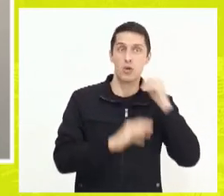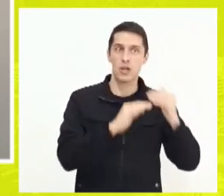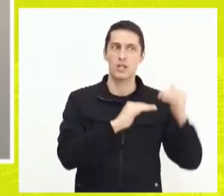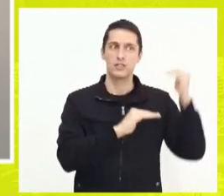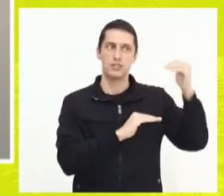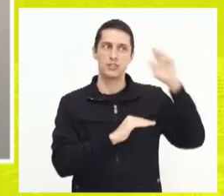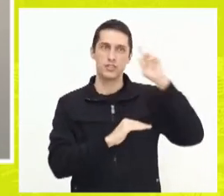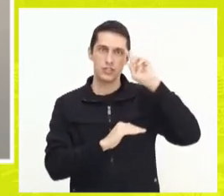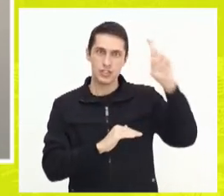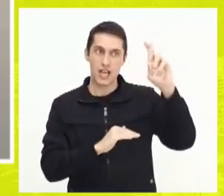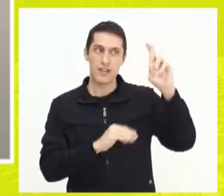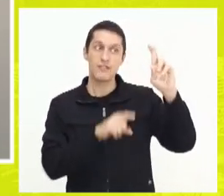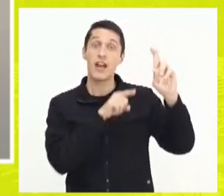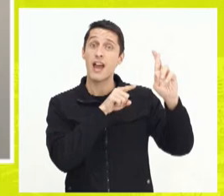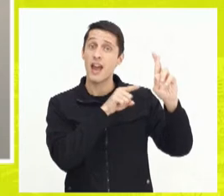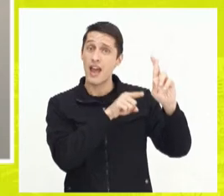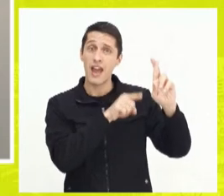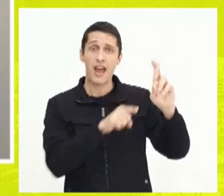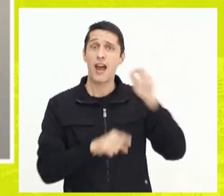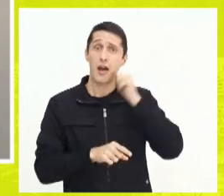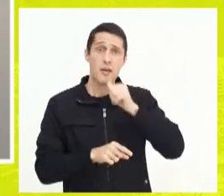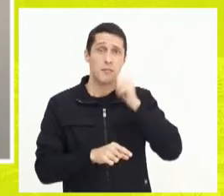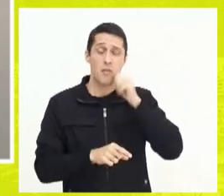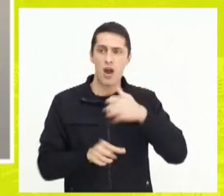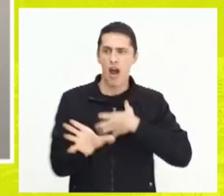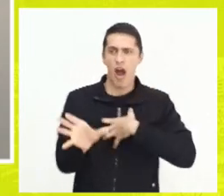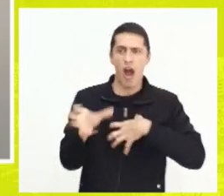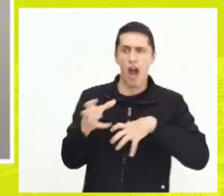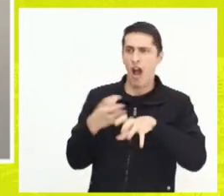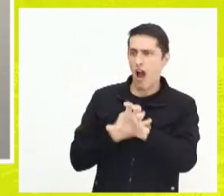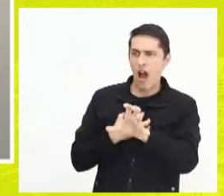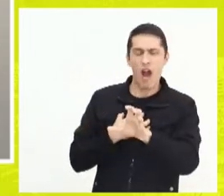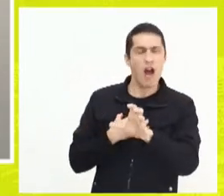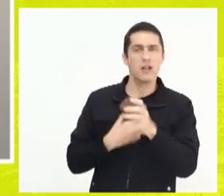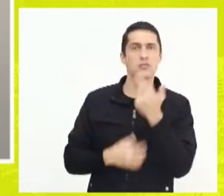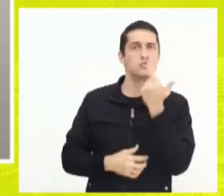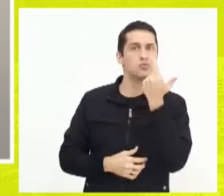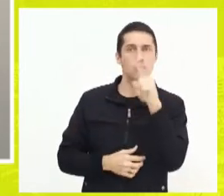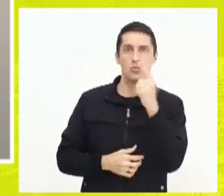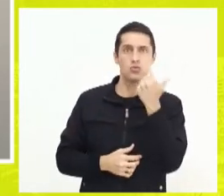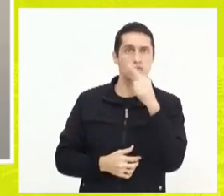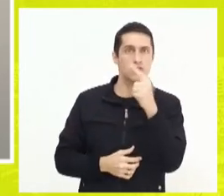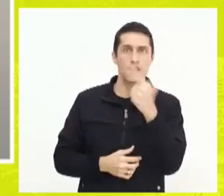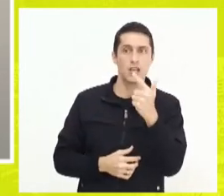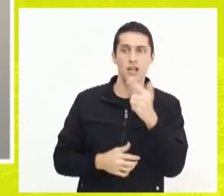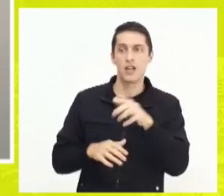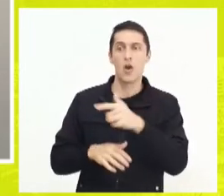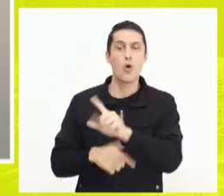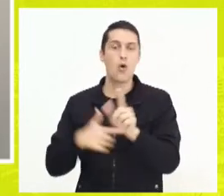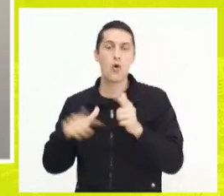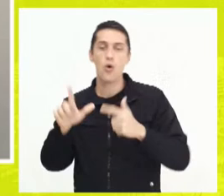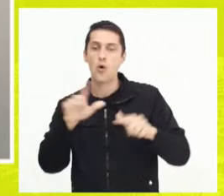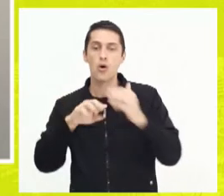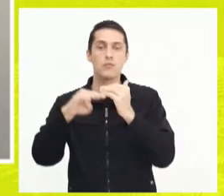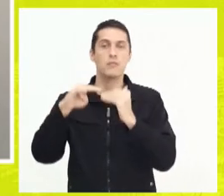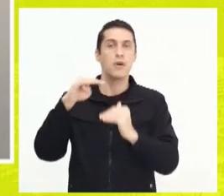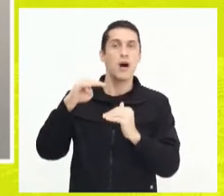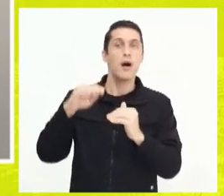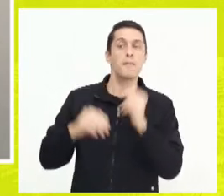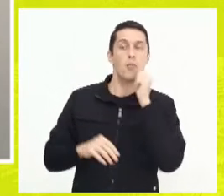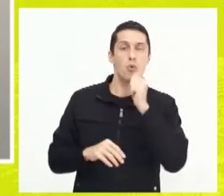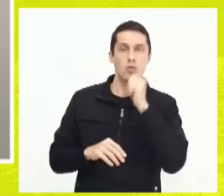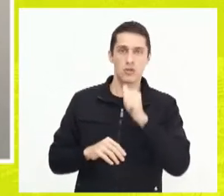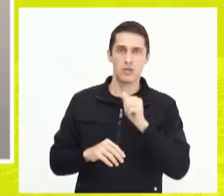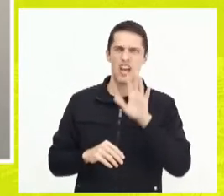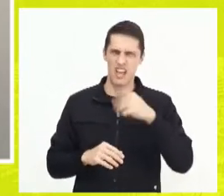themselves demonstrate not having empathy with the gender issues of other women who are under them i